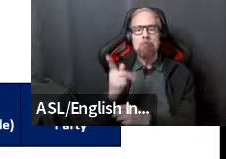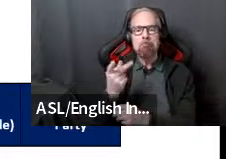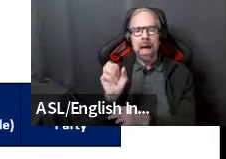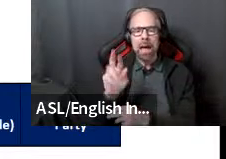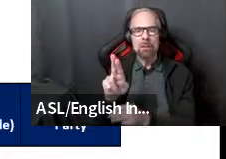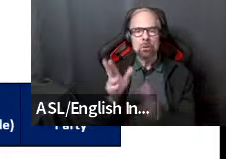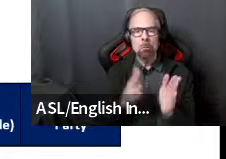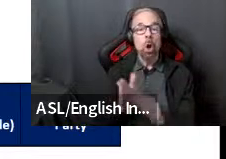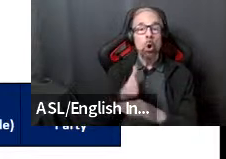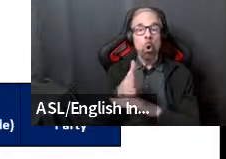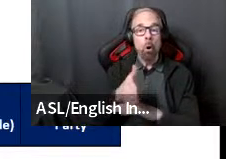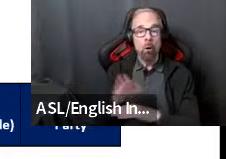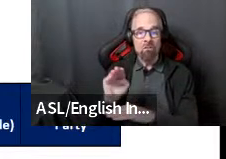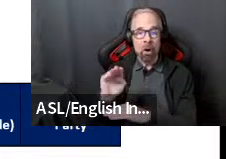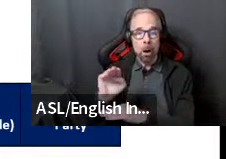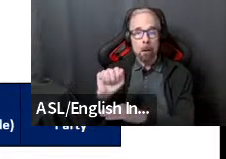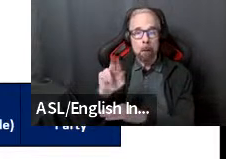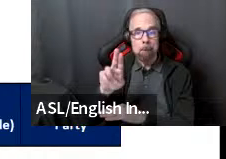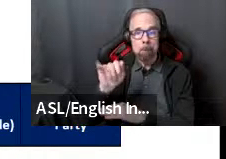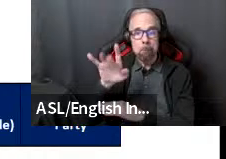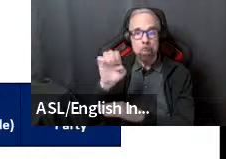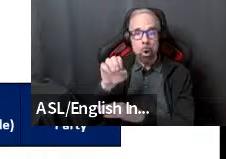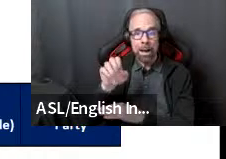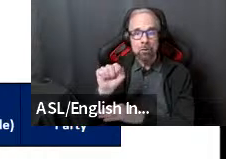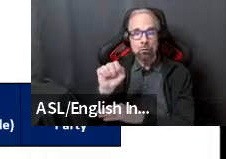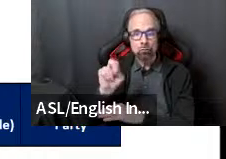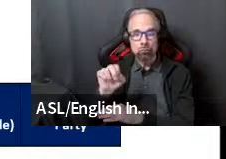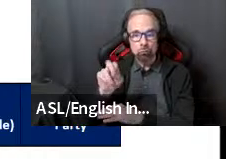Marine Drive, through Forest Park,